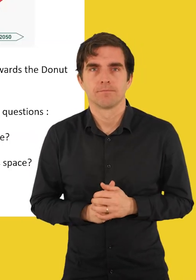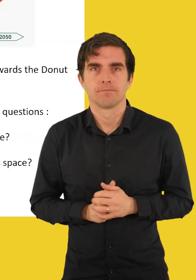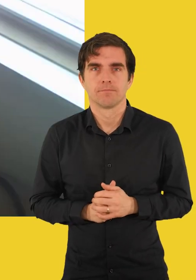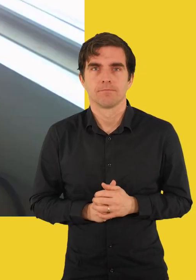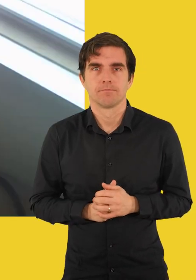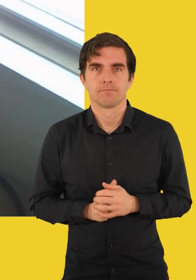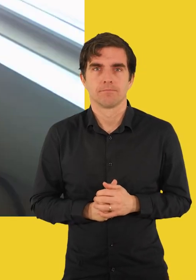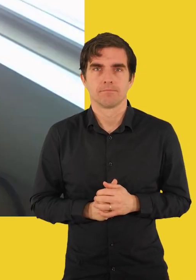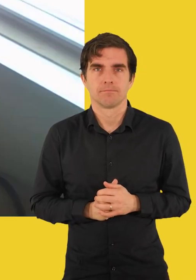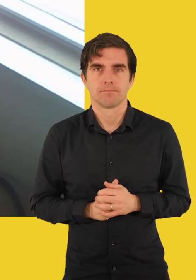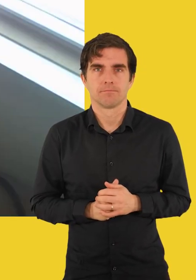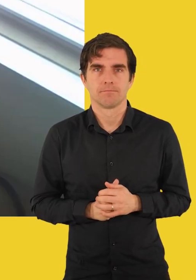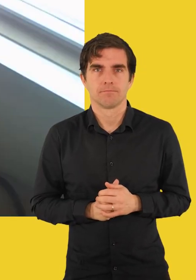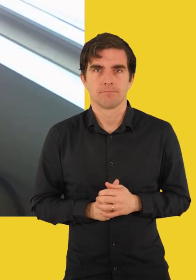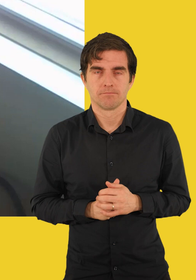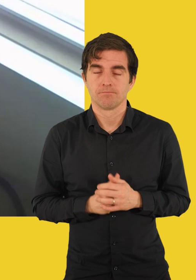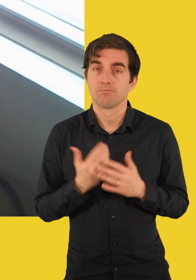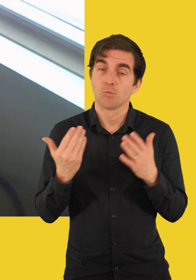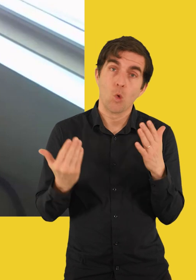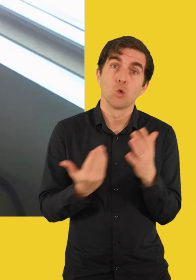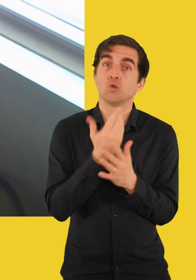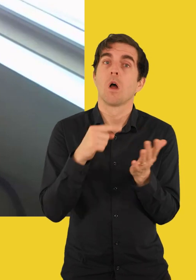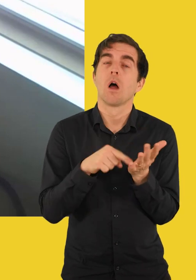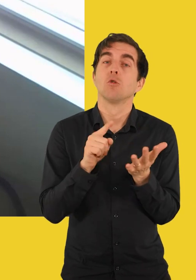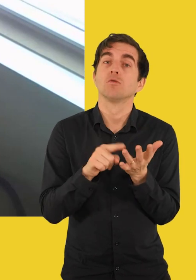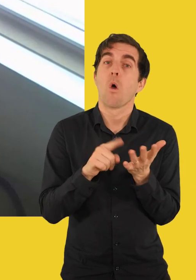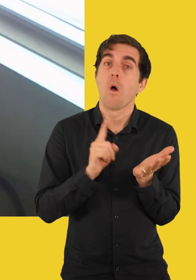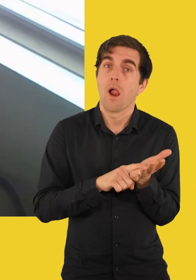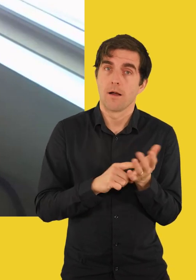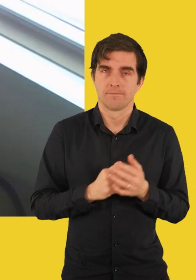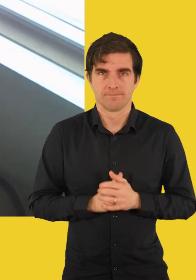to share you a new